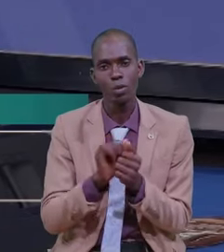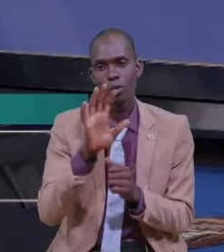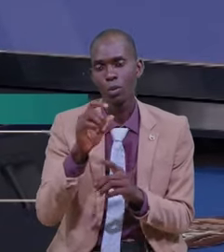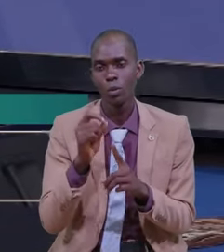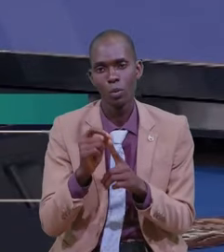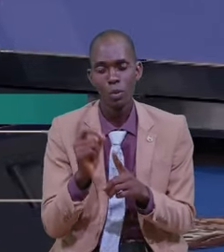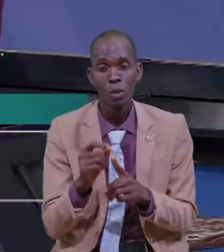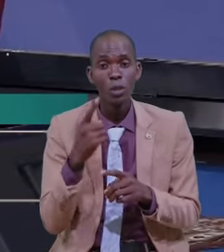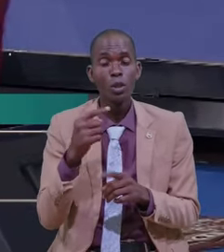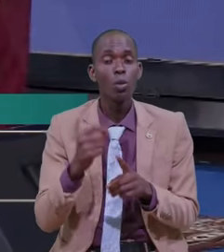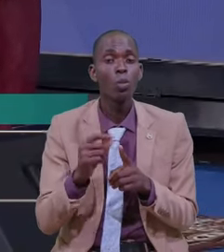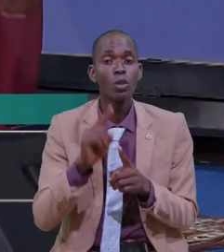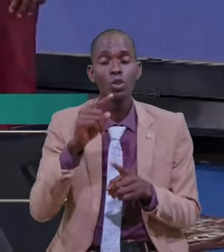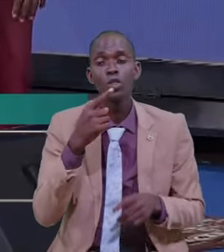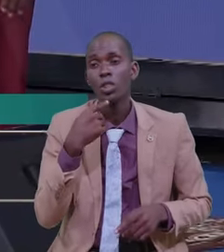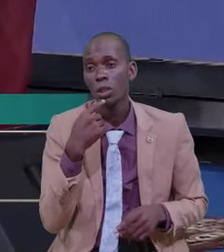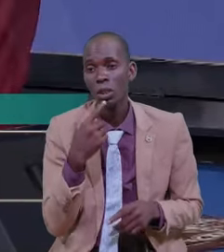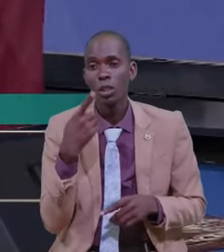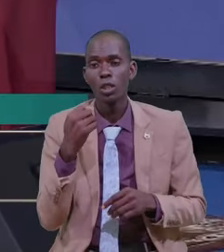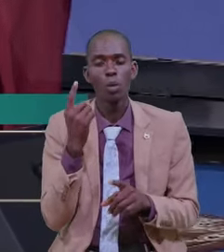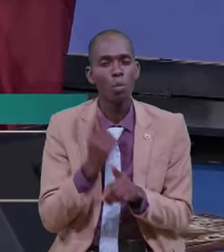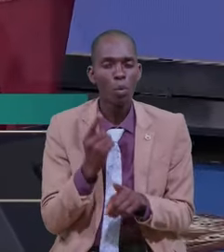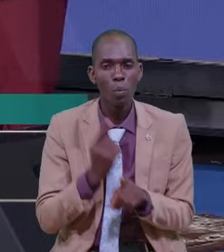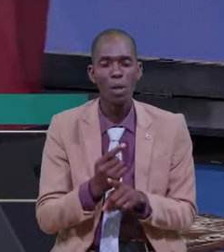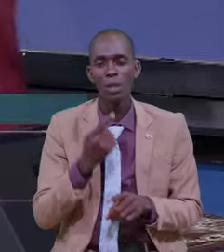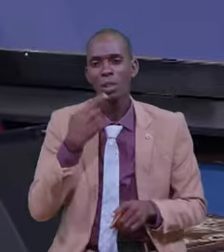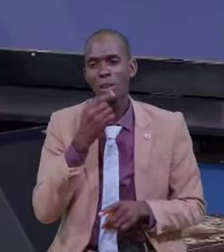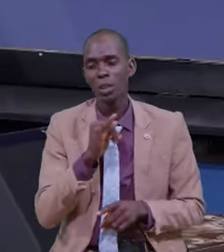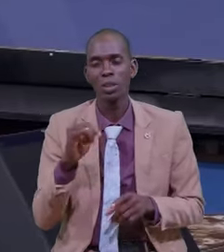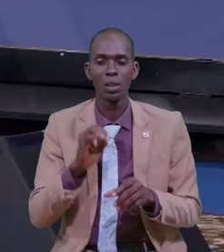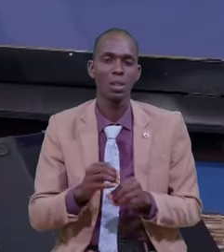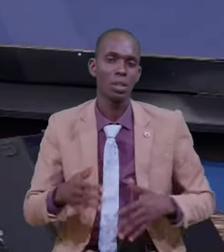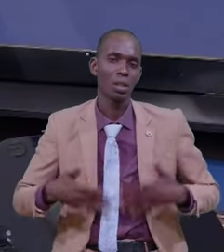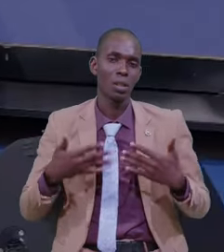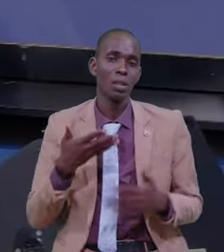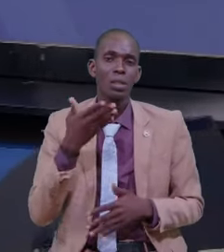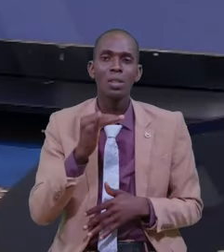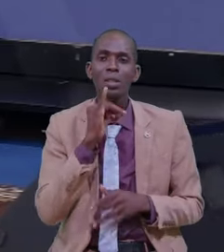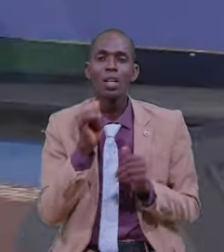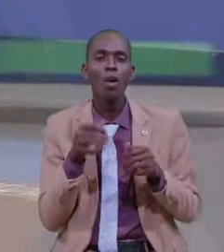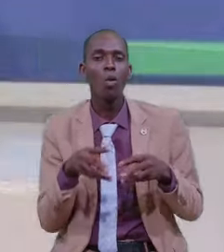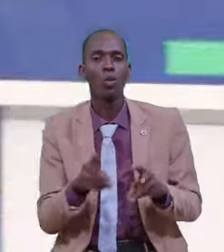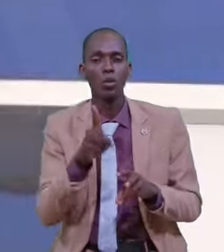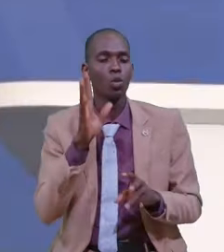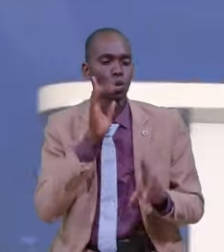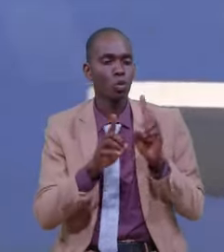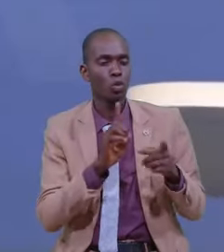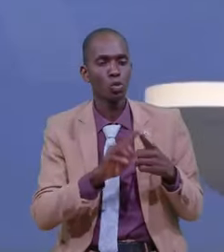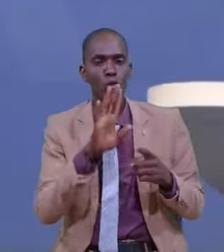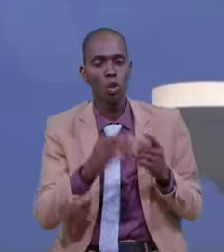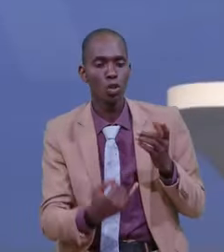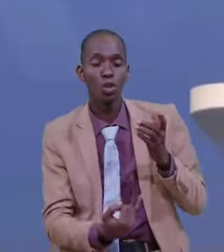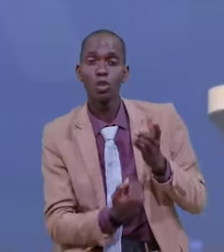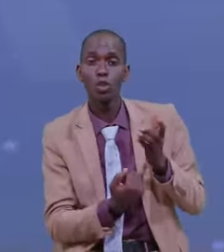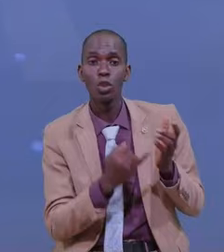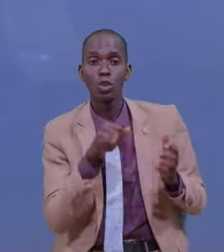the proper speech in life. And then there's a way you talk to your junior brother, junior sister. There's another way